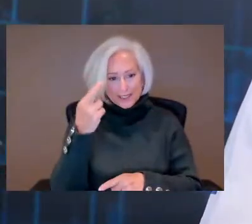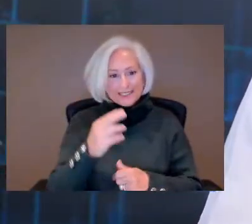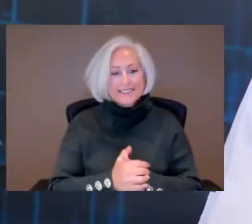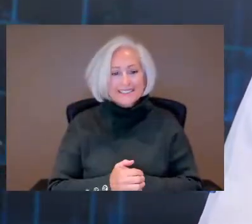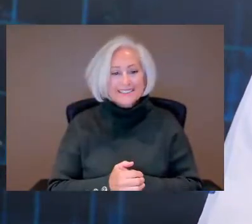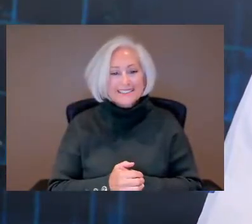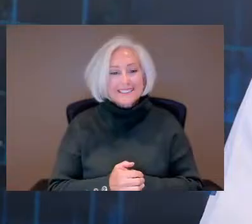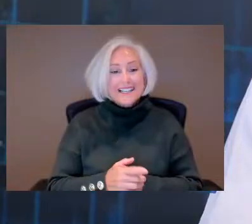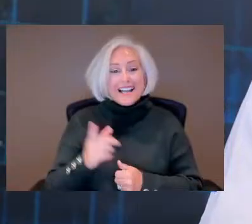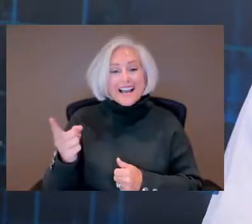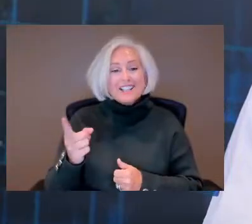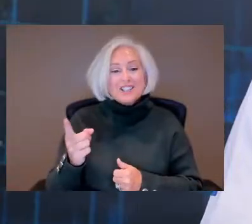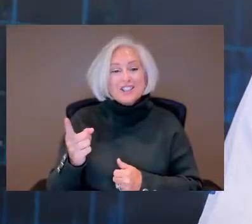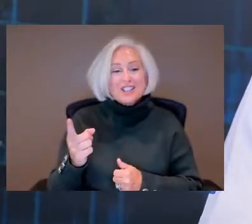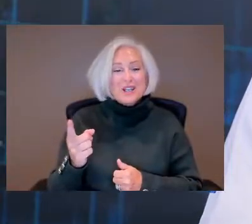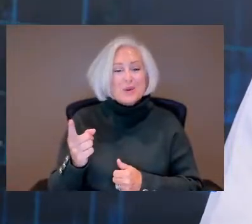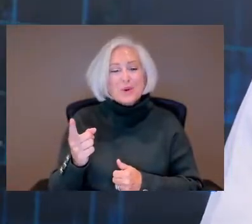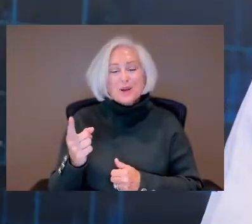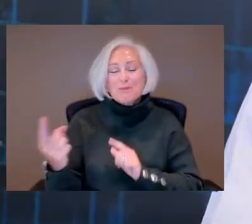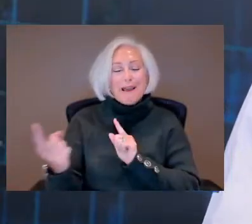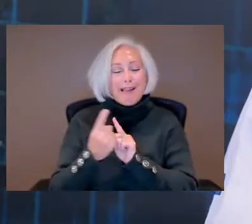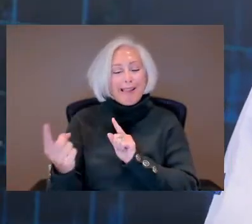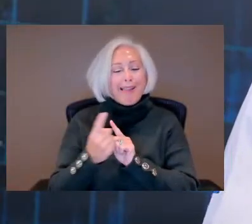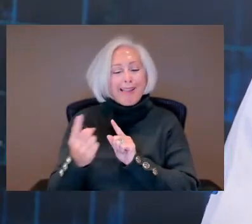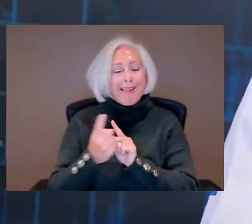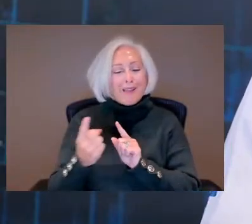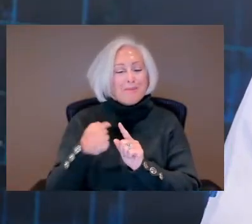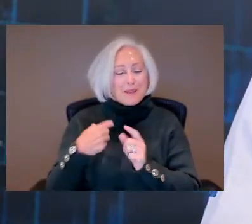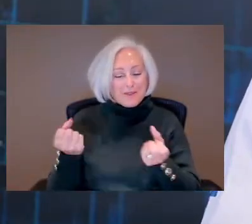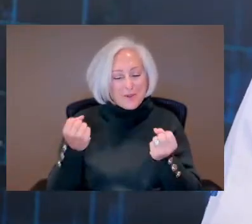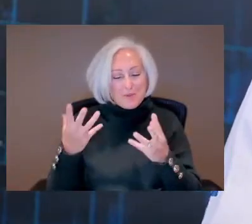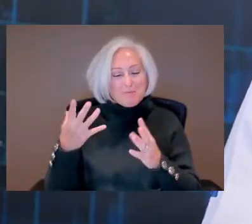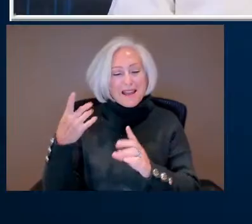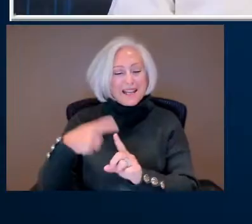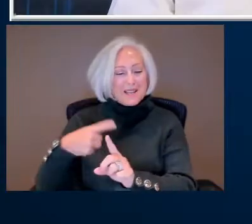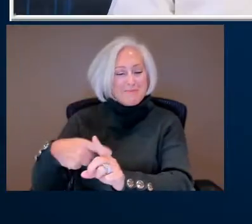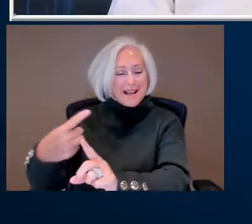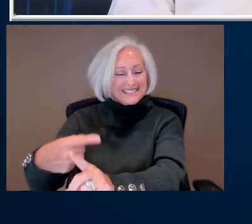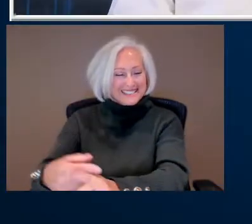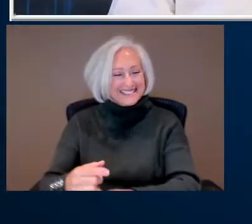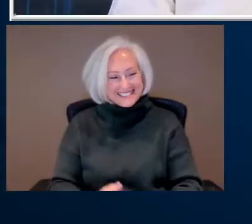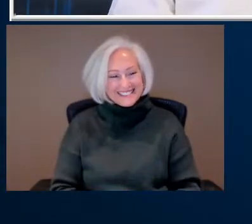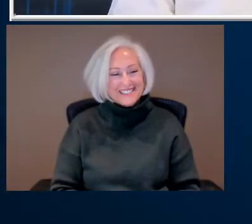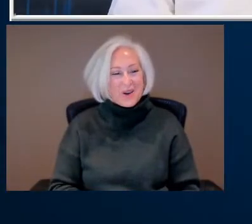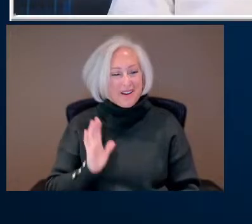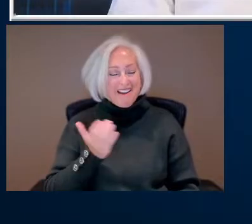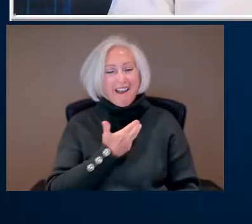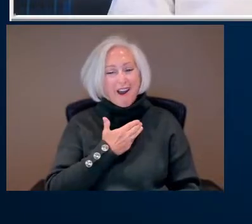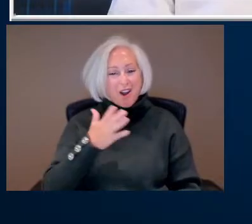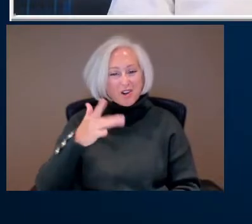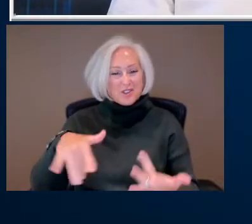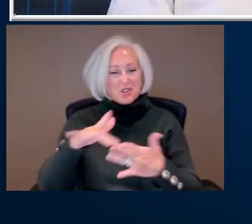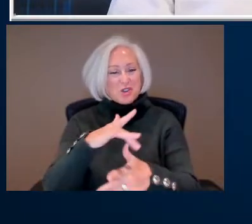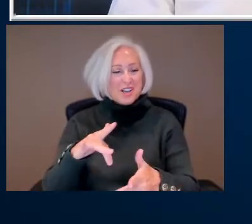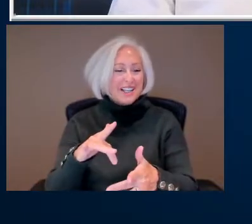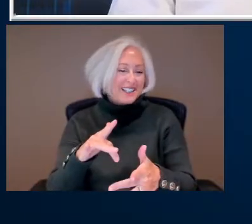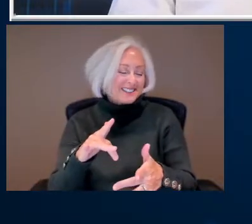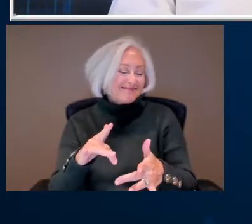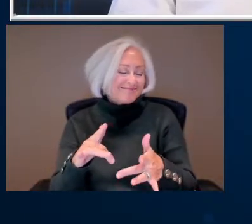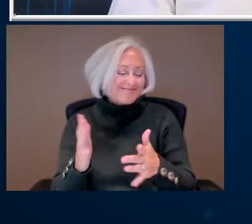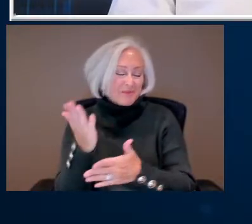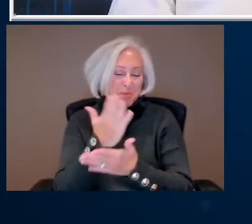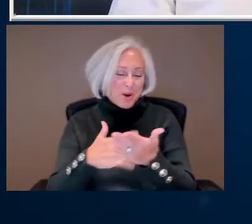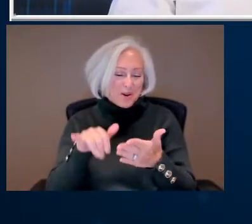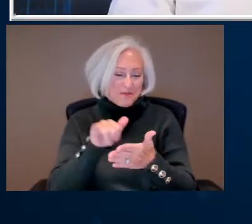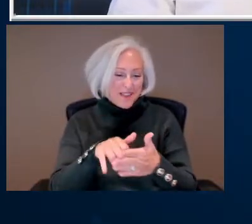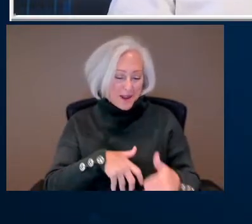for many years to come still. So our journey is part of this, but we're going to be working together, and I get to be